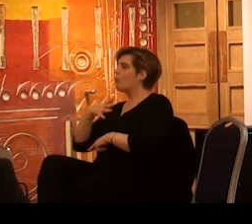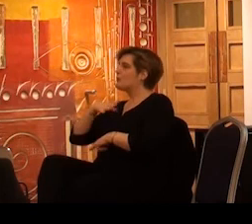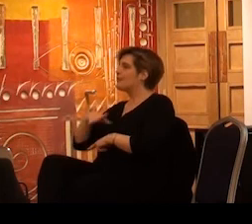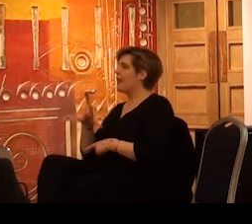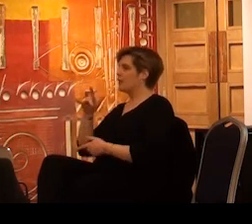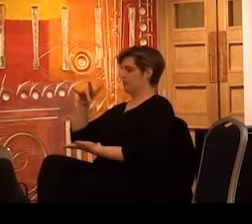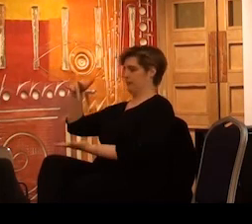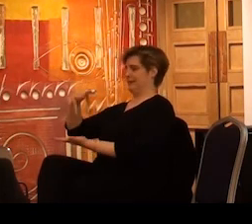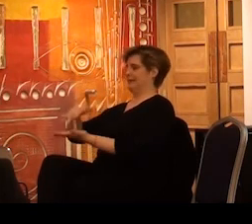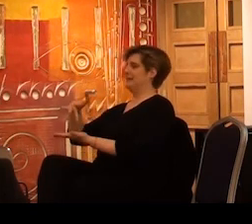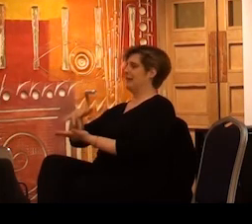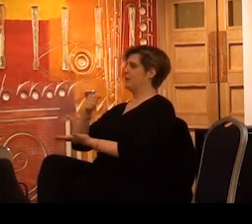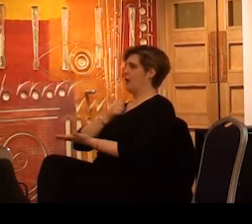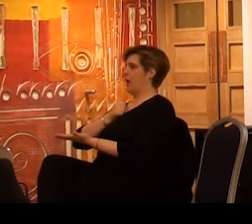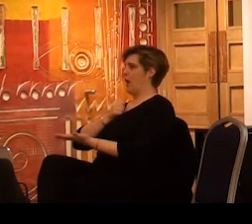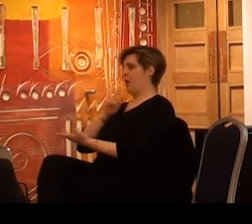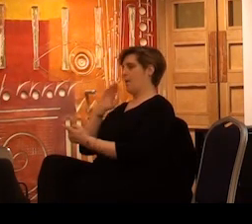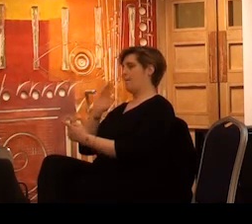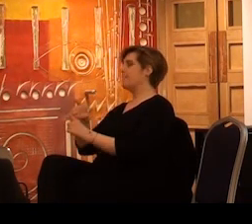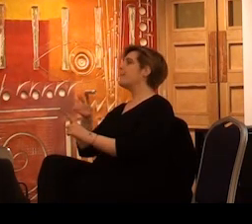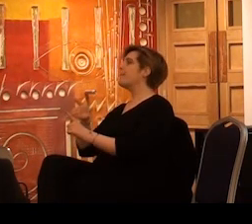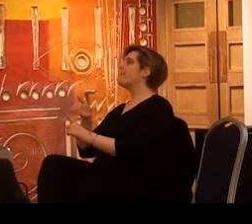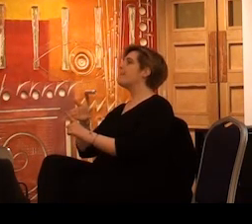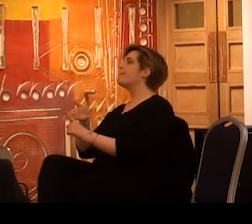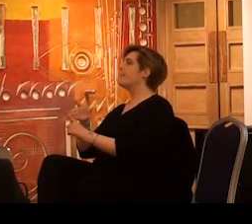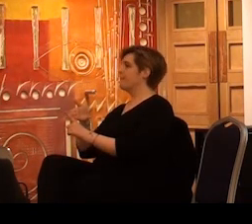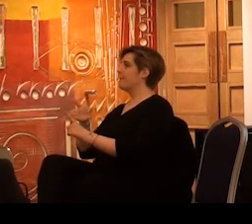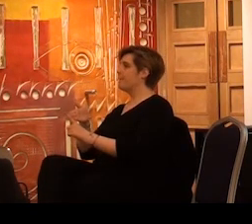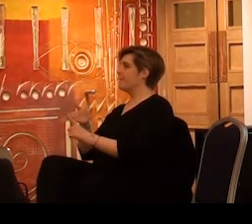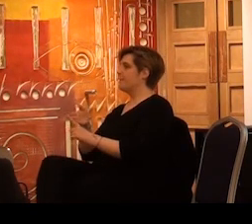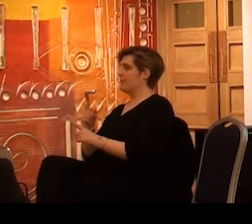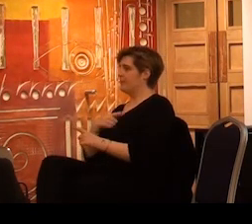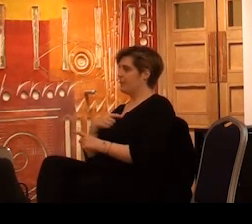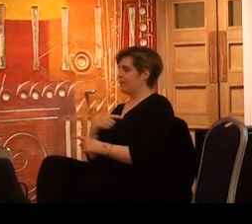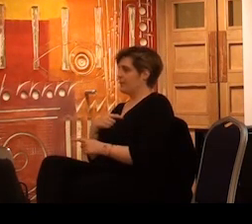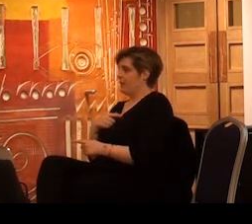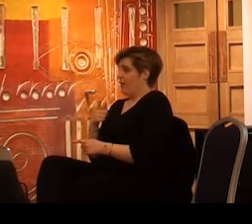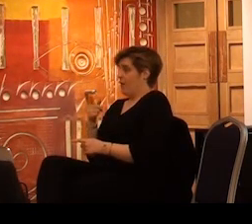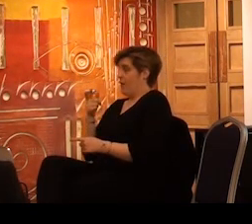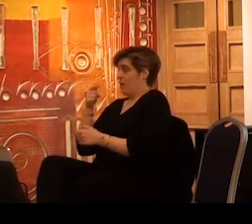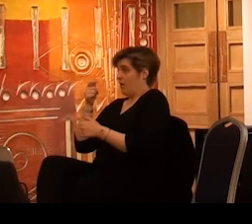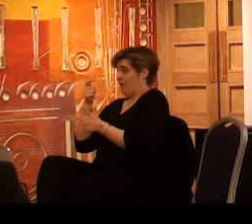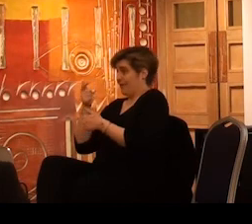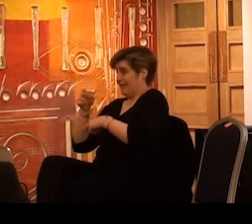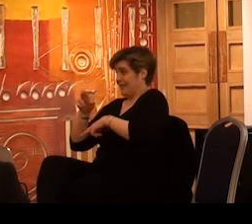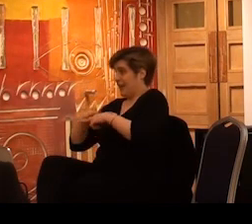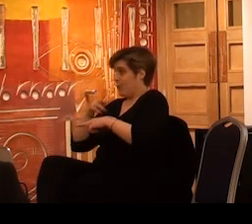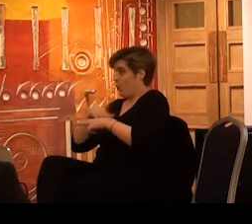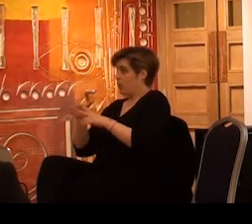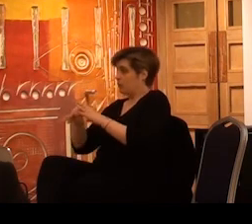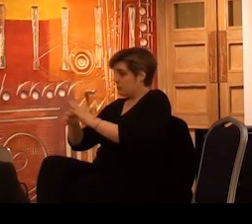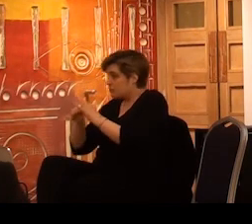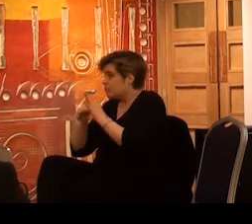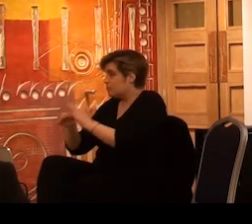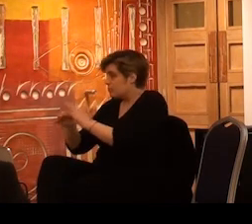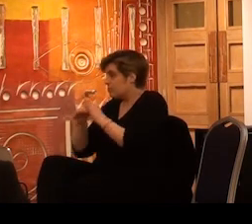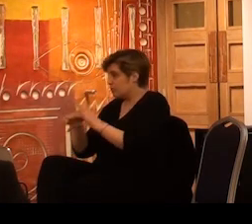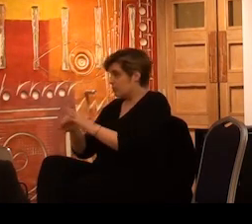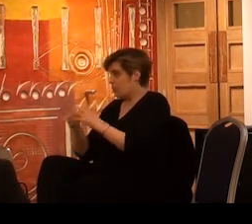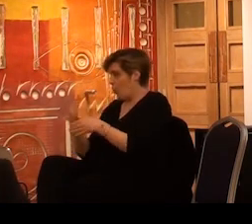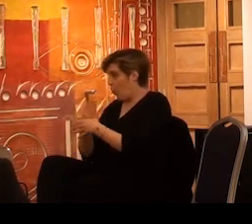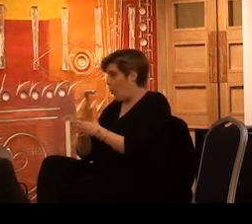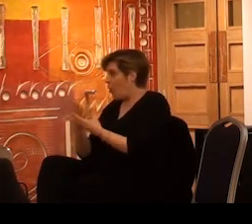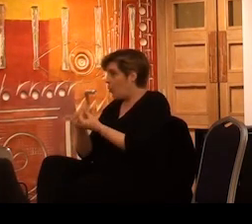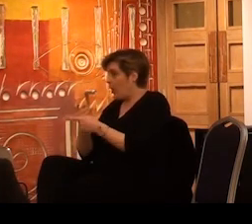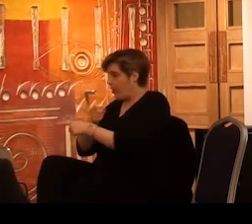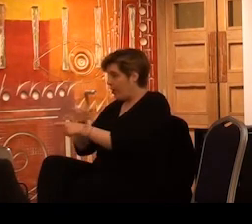to our thinking. Yeah? This notion of co-production is good if it's done properly. Yeah? That's not these schools that do